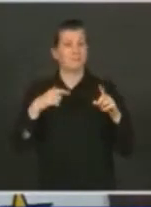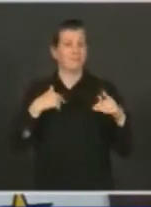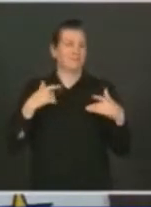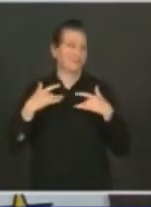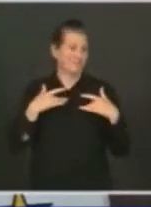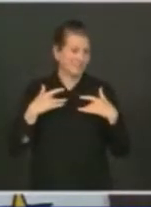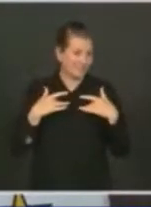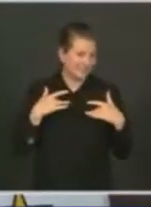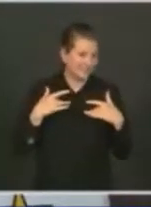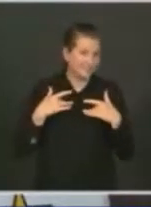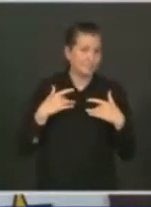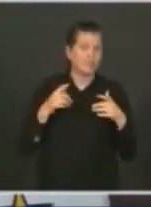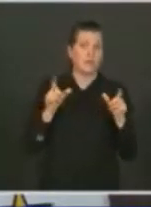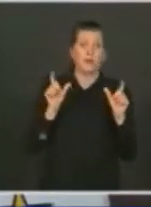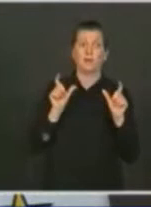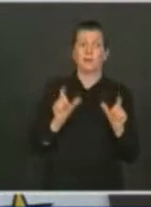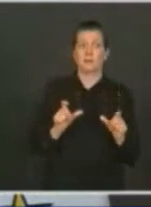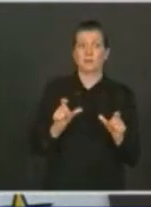is quite fragile.